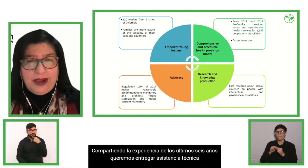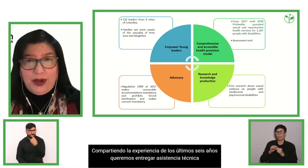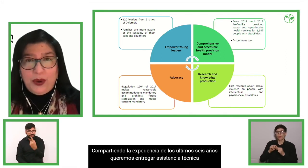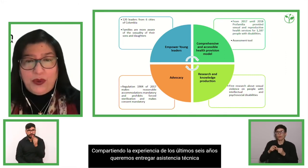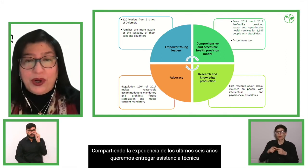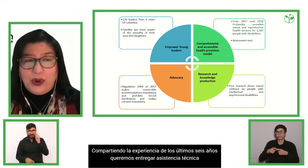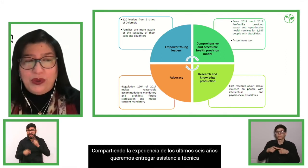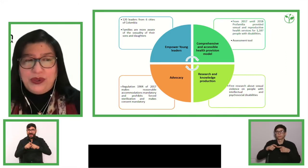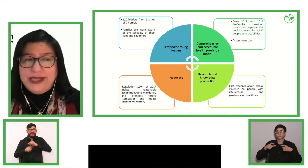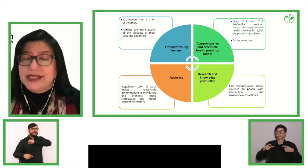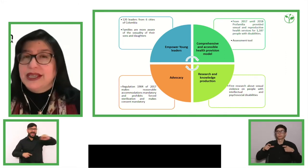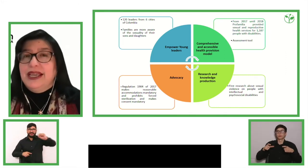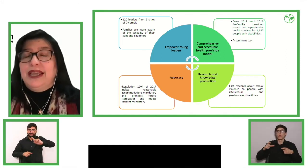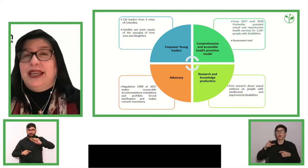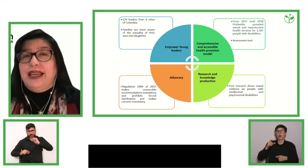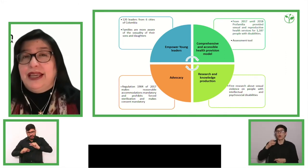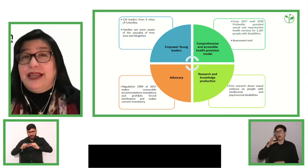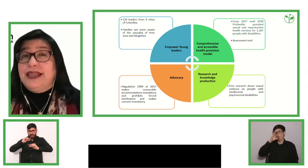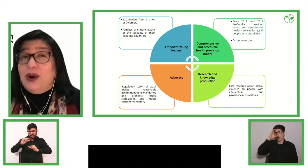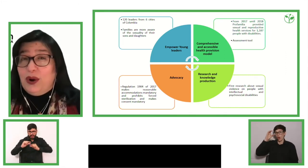Colombia,